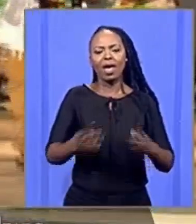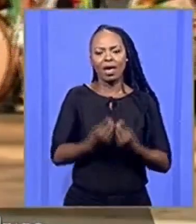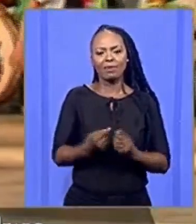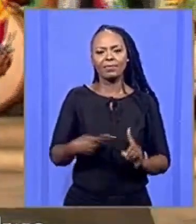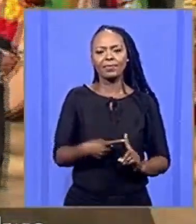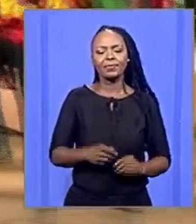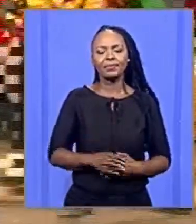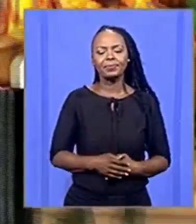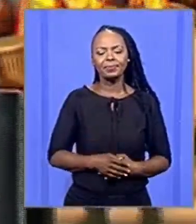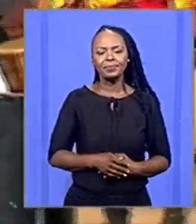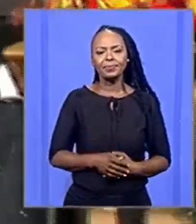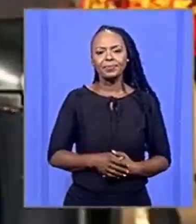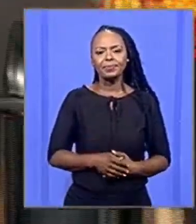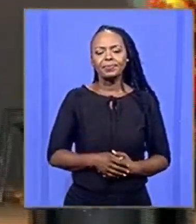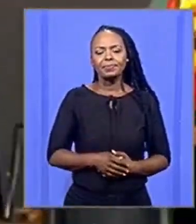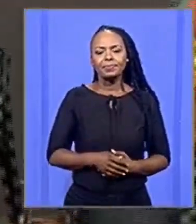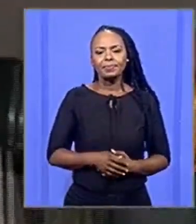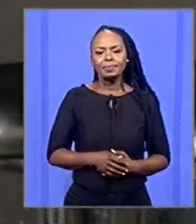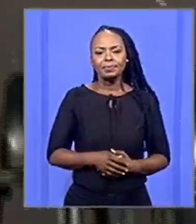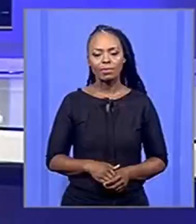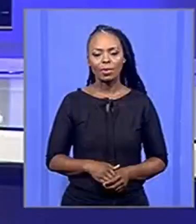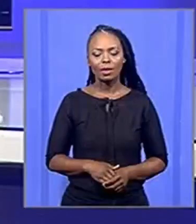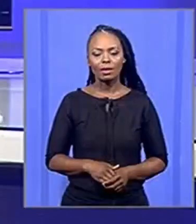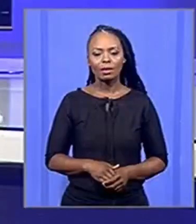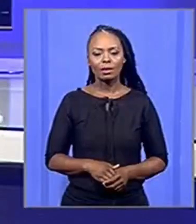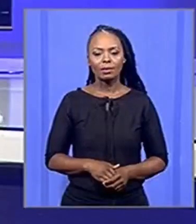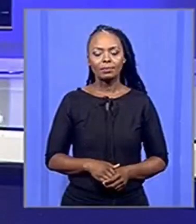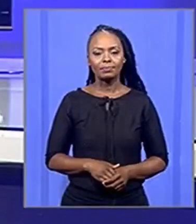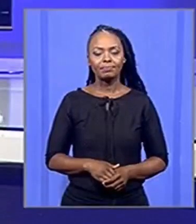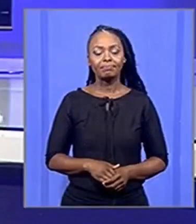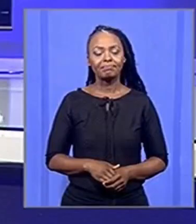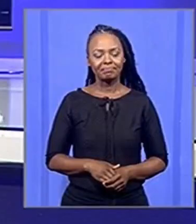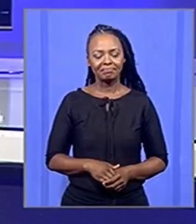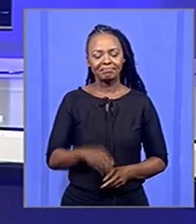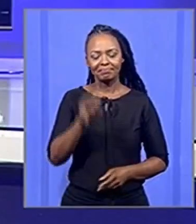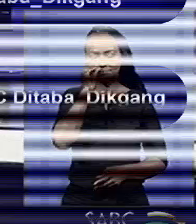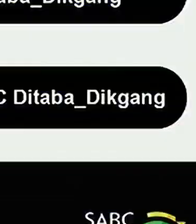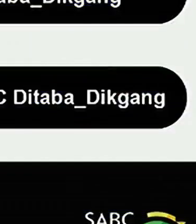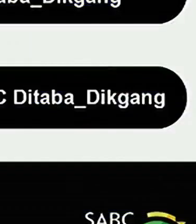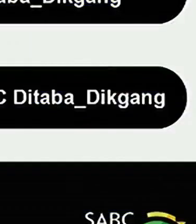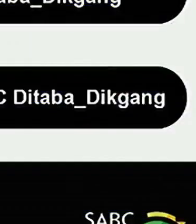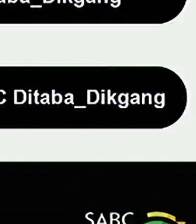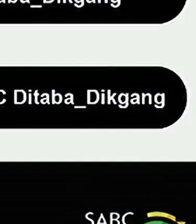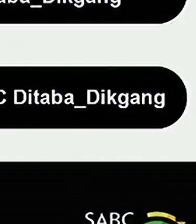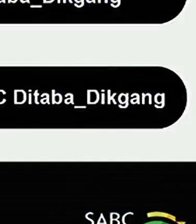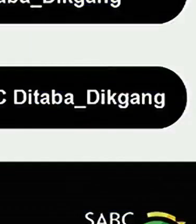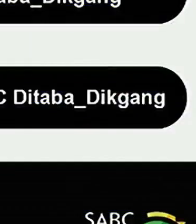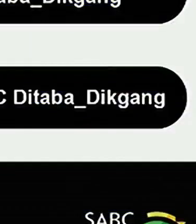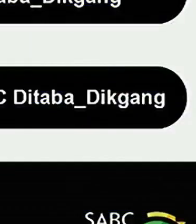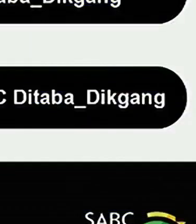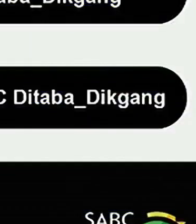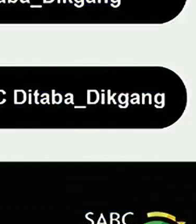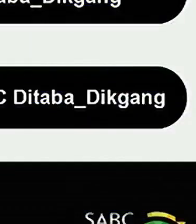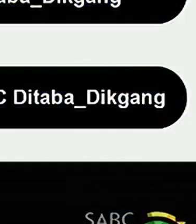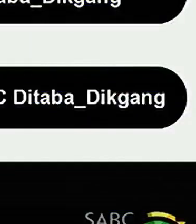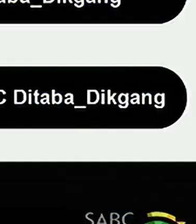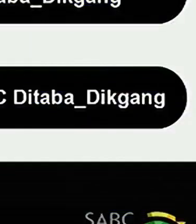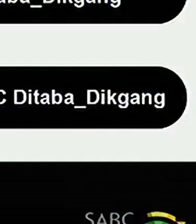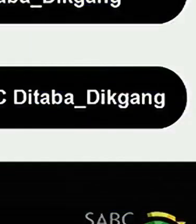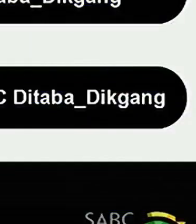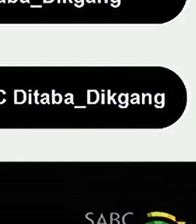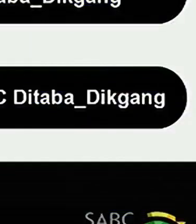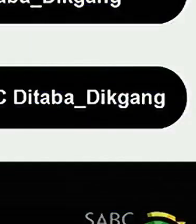wa SABC News at Treshville. Bagesho di felela mo gopolang gore ditaba tša rena di a hwetšagala go